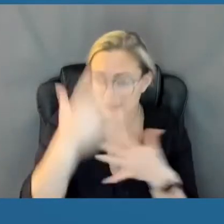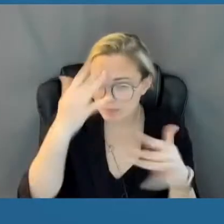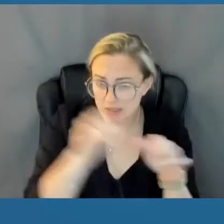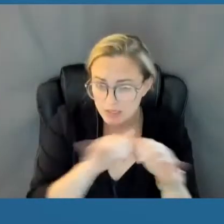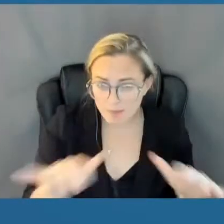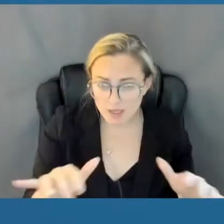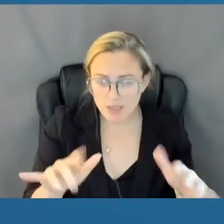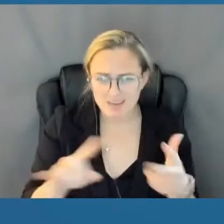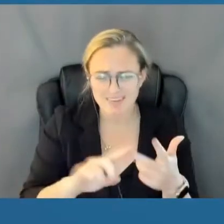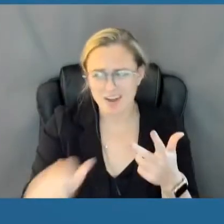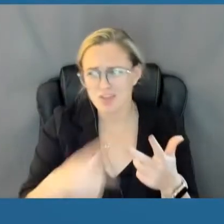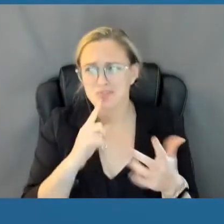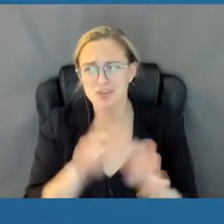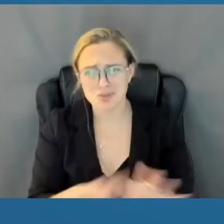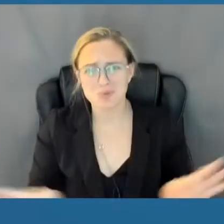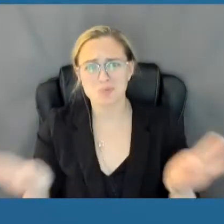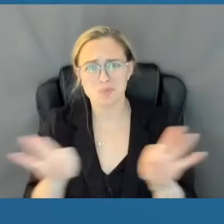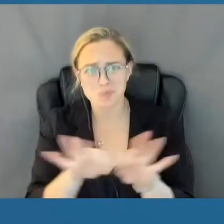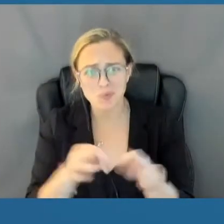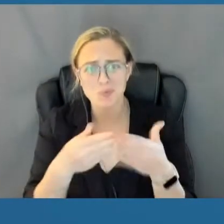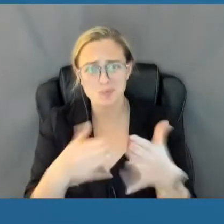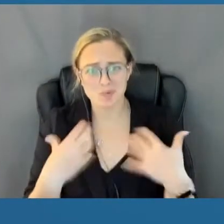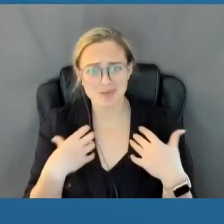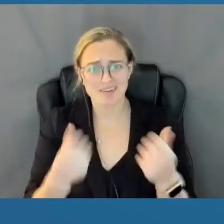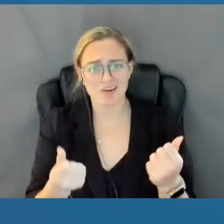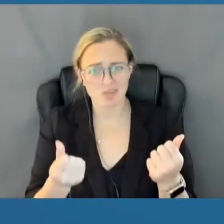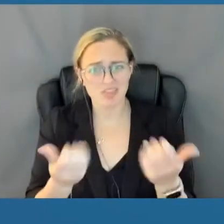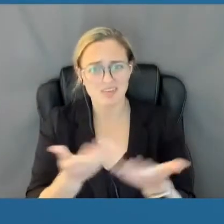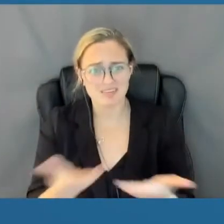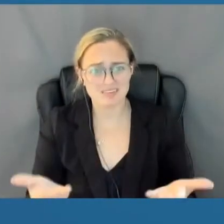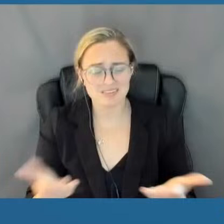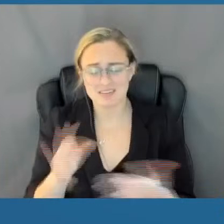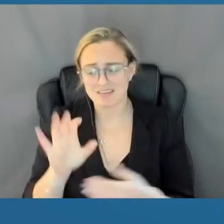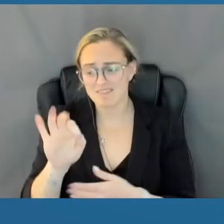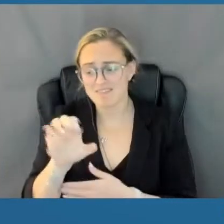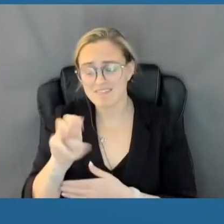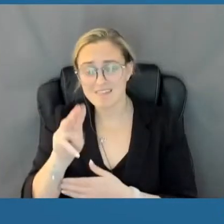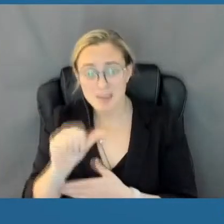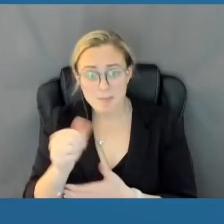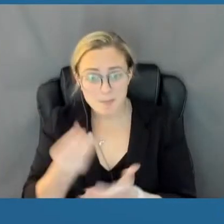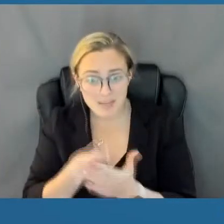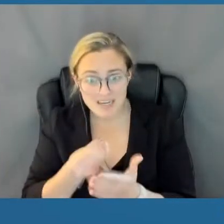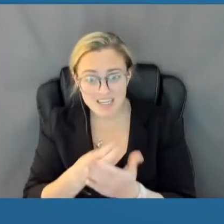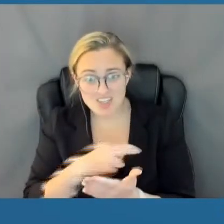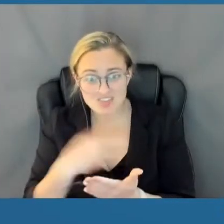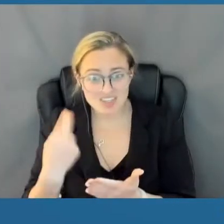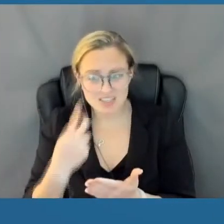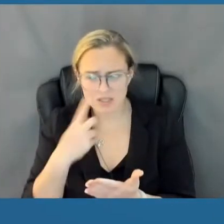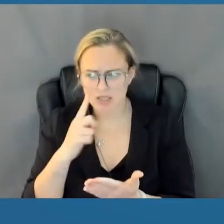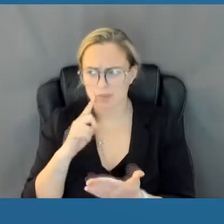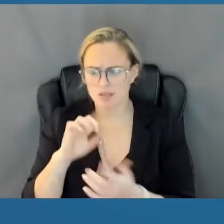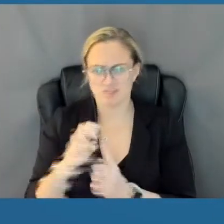other really important public health initiatives. FEMA dollars are at risk. I mean, you think about the environment,